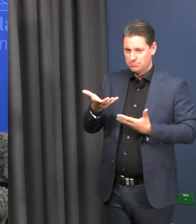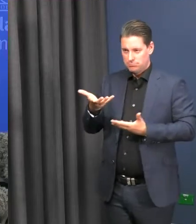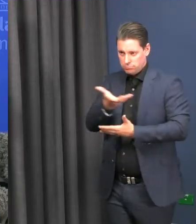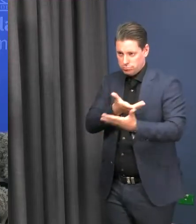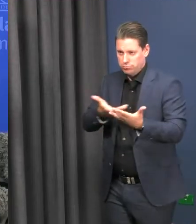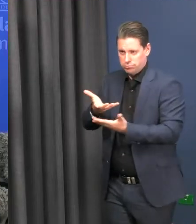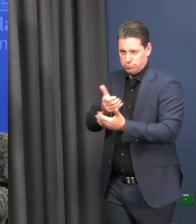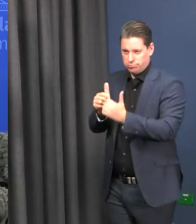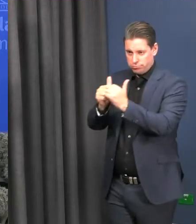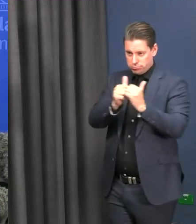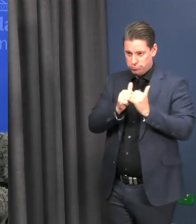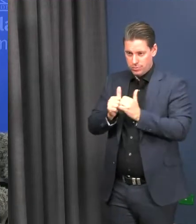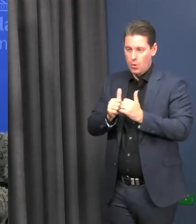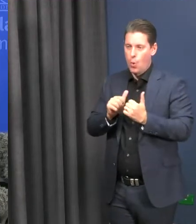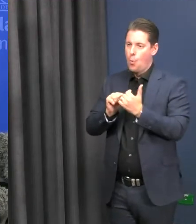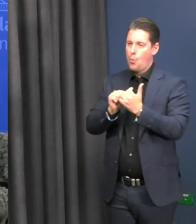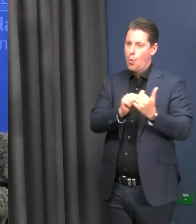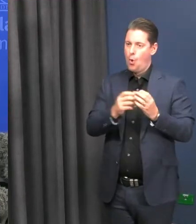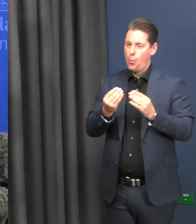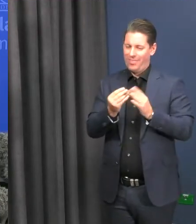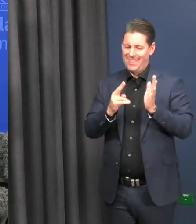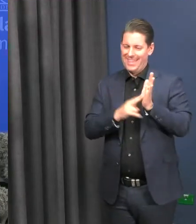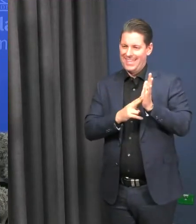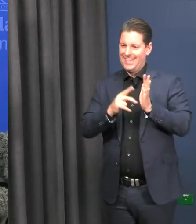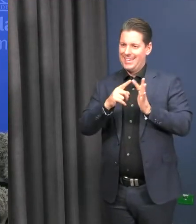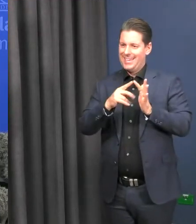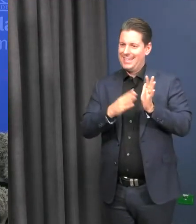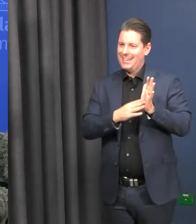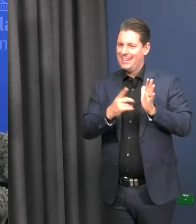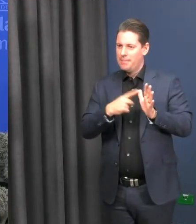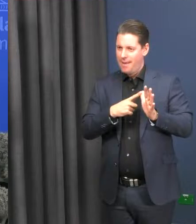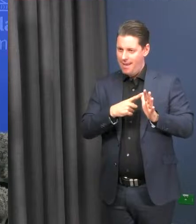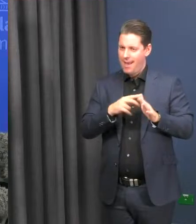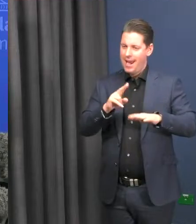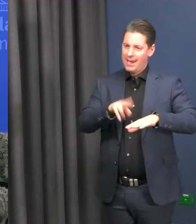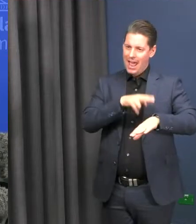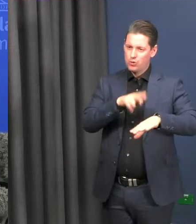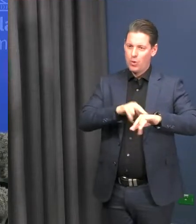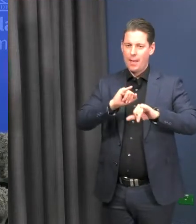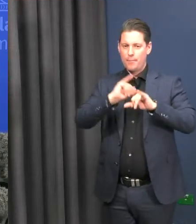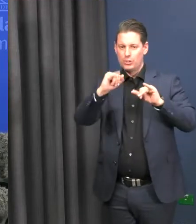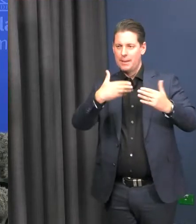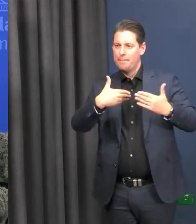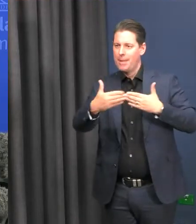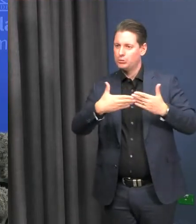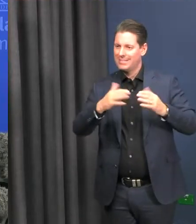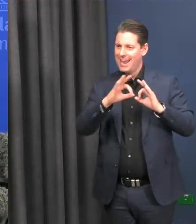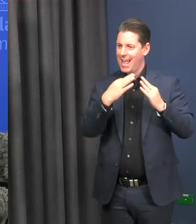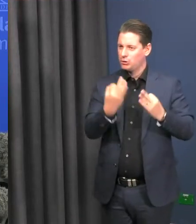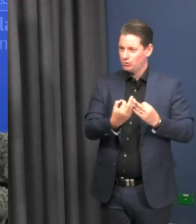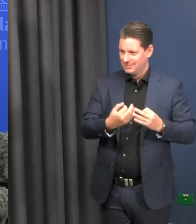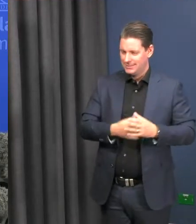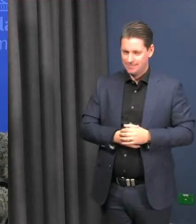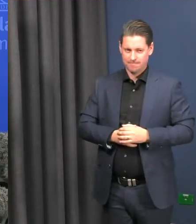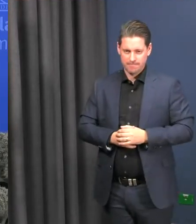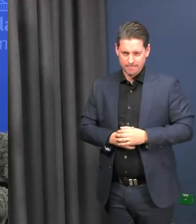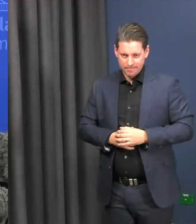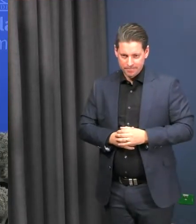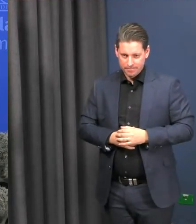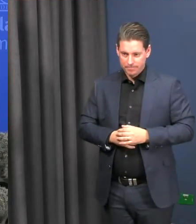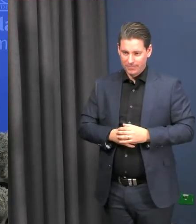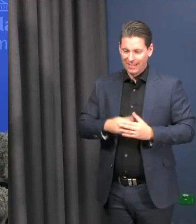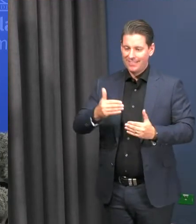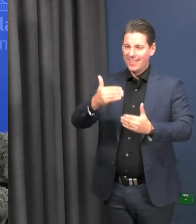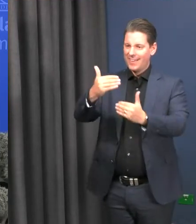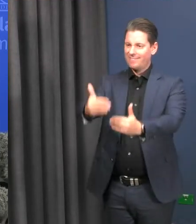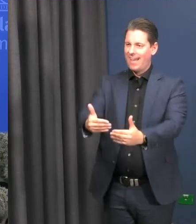working with NEMA in the national headquarters as well. In recovery, which we've already had